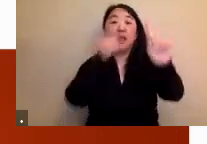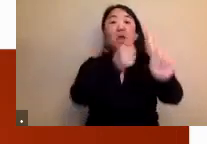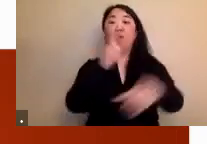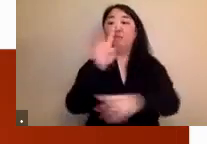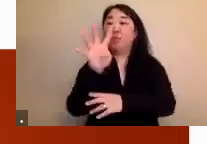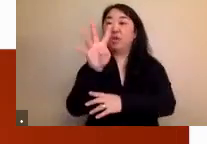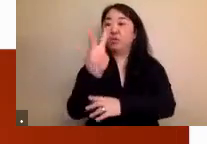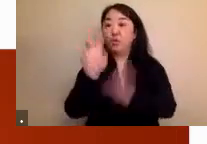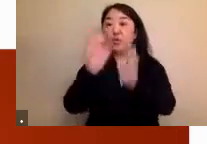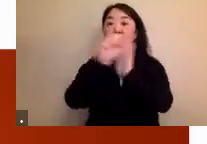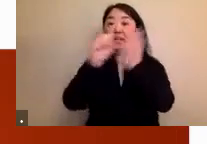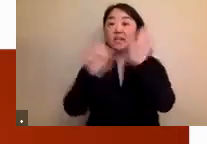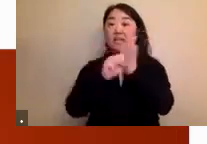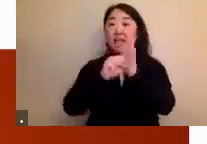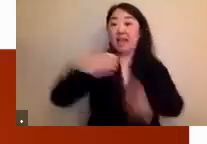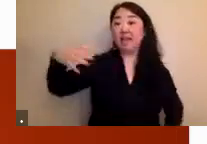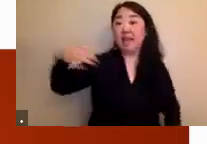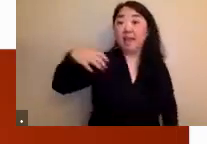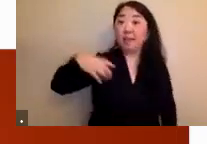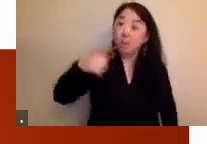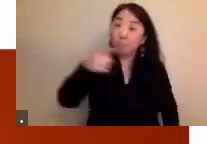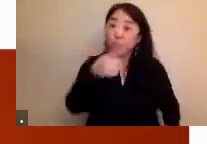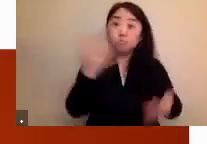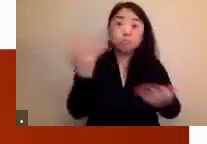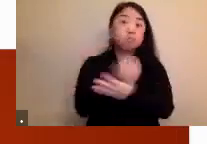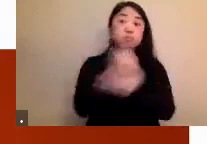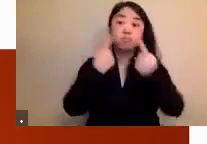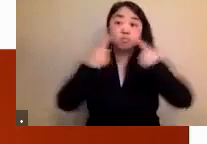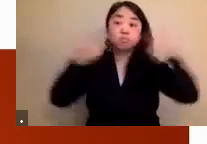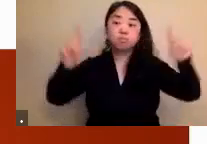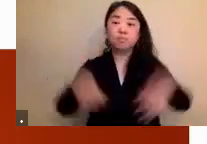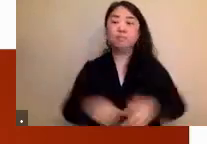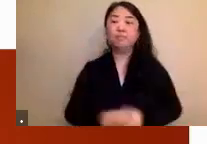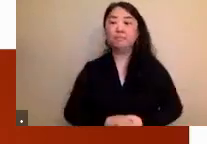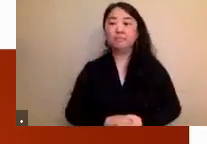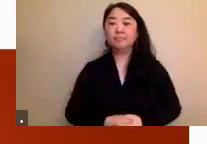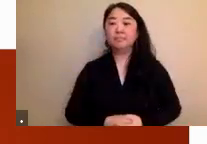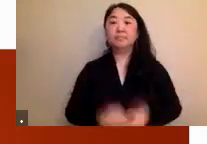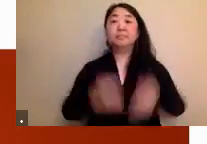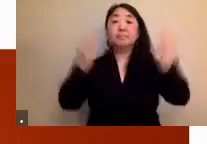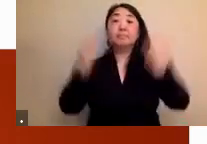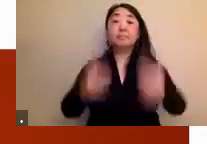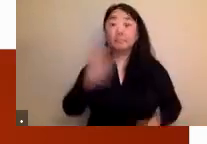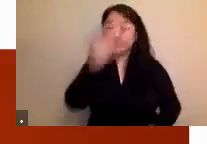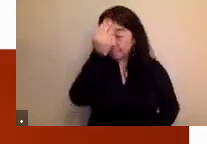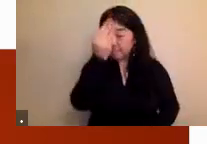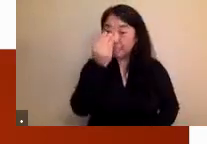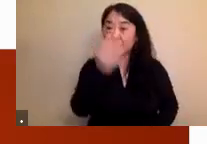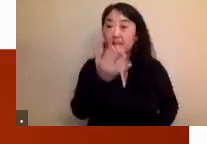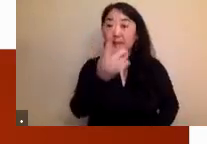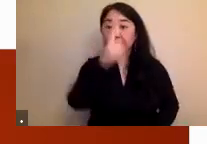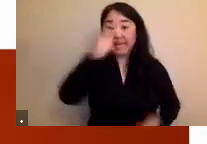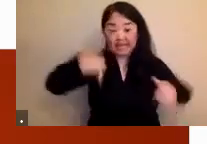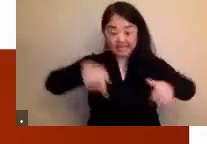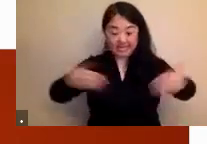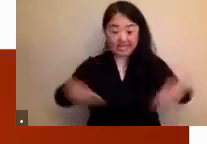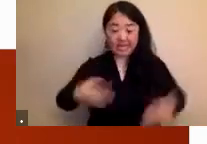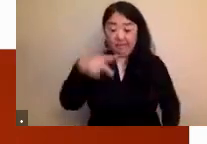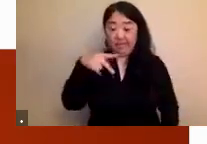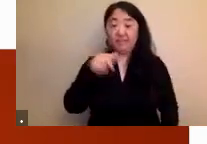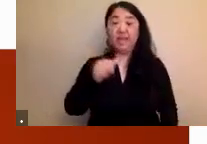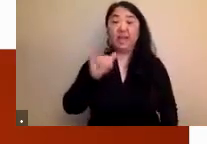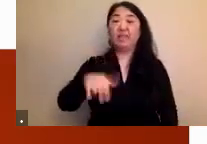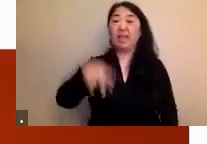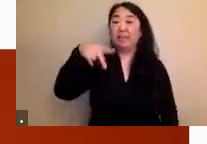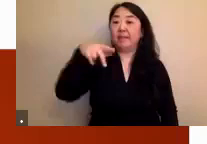they did very successfully. I just want to note also, because we are in Pennsylvania, that the